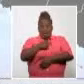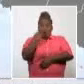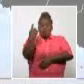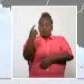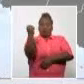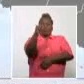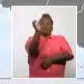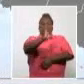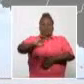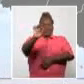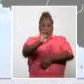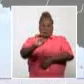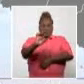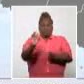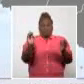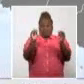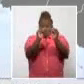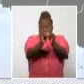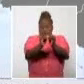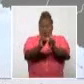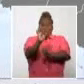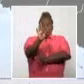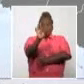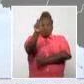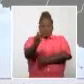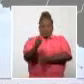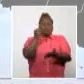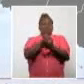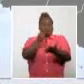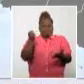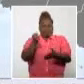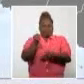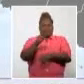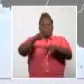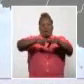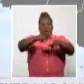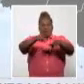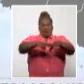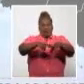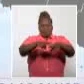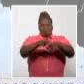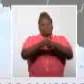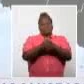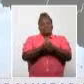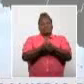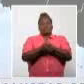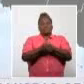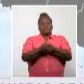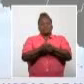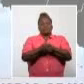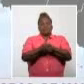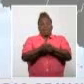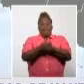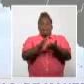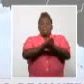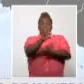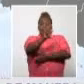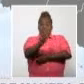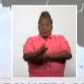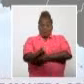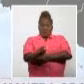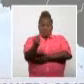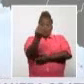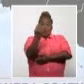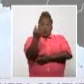were confirmed is Havana, which yesterday had 8 cases confirmed.